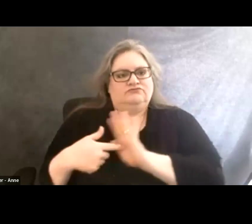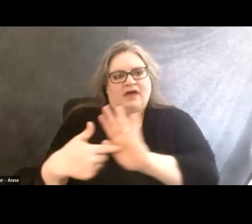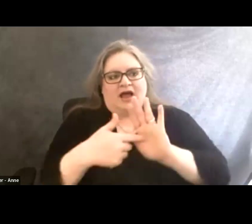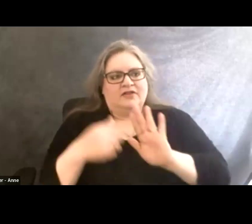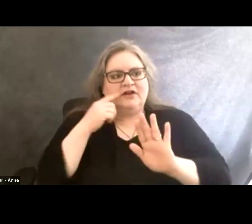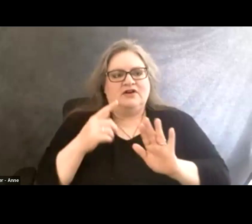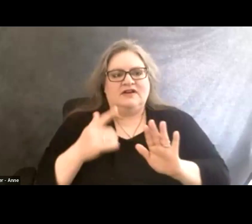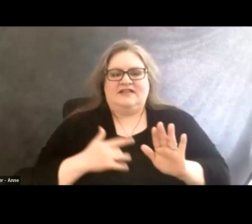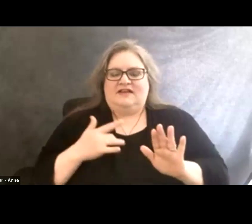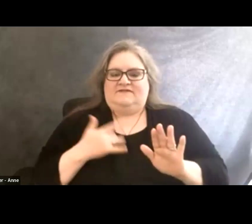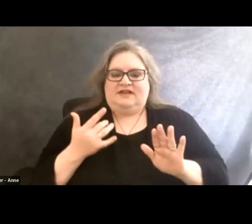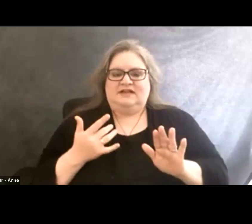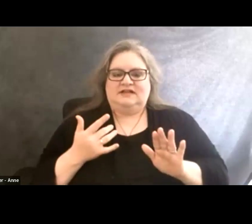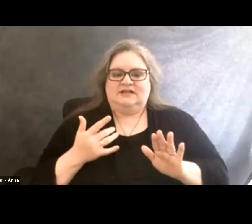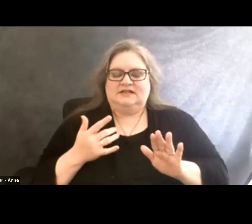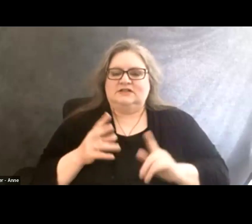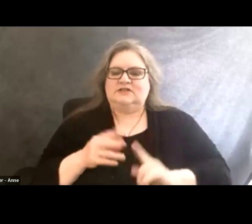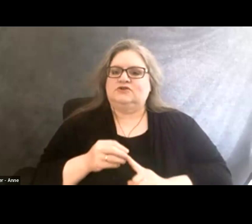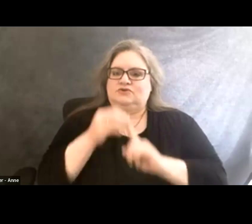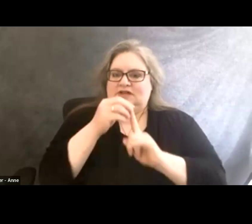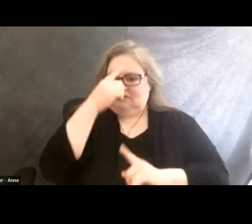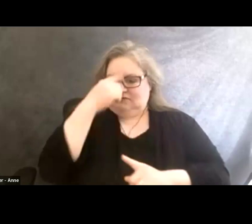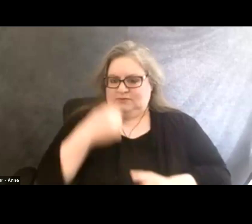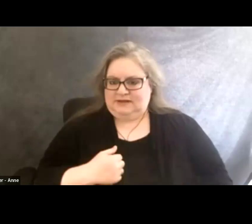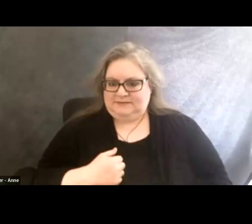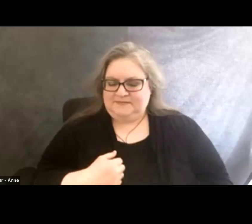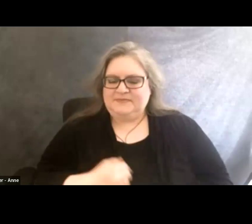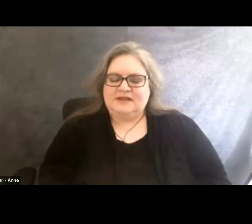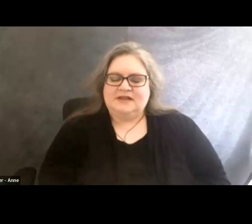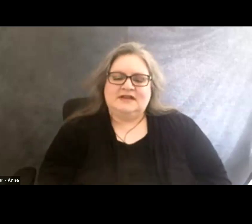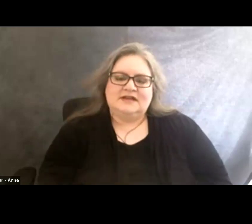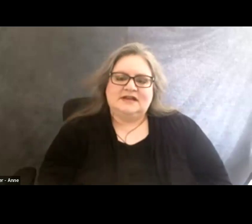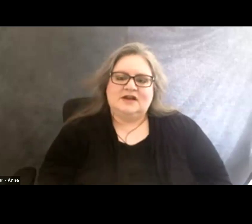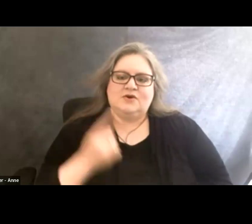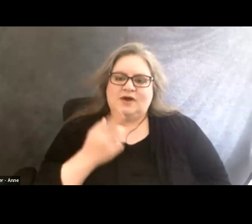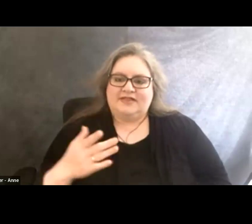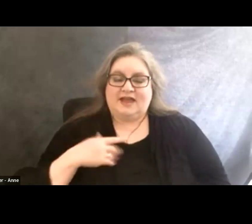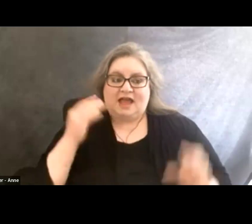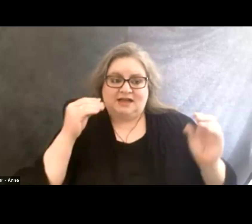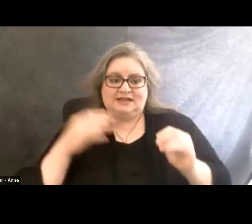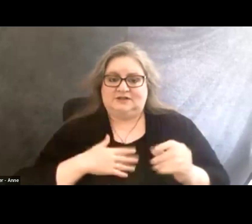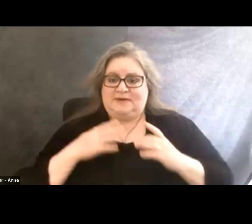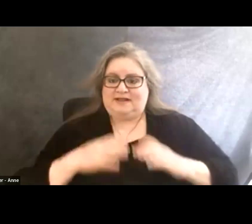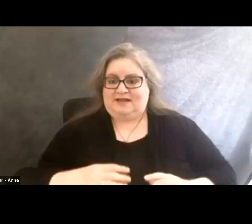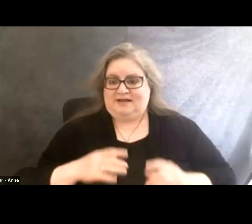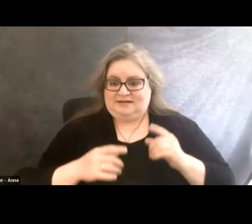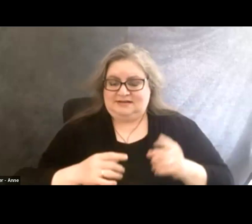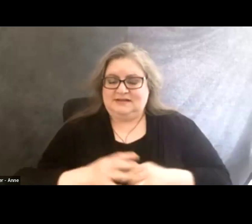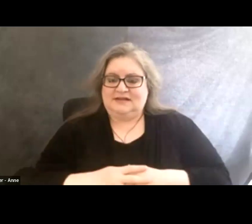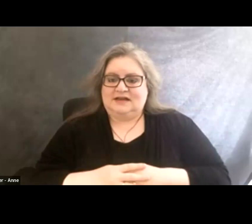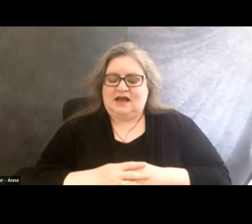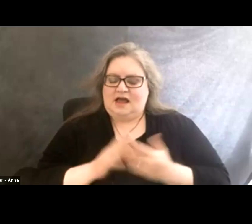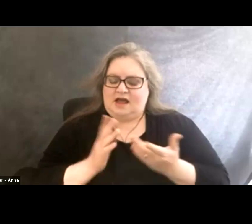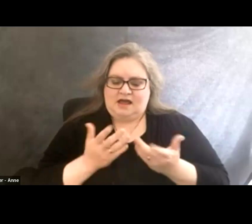that feels super unique to me. And so one of the things that I teach my coaching clients is